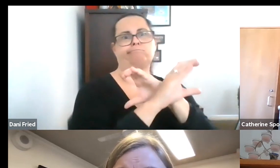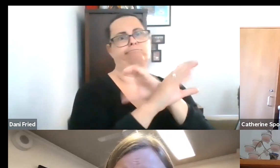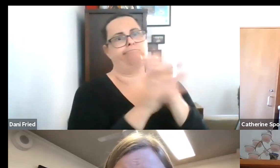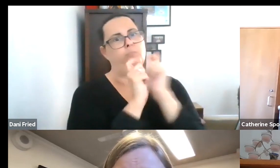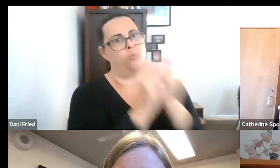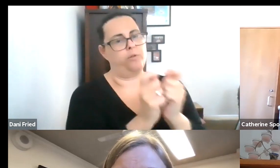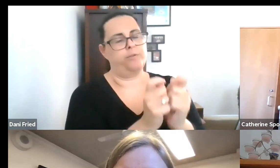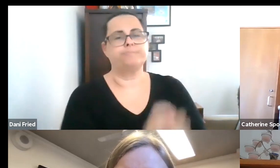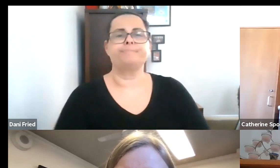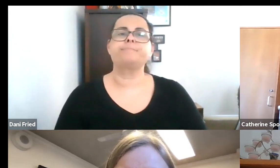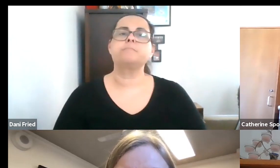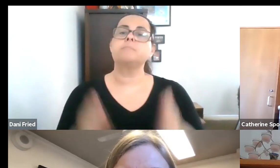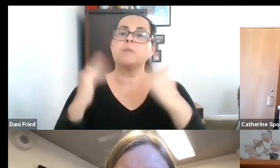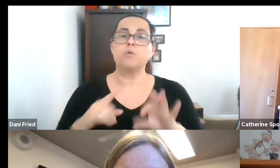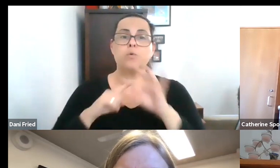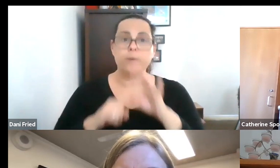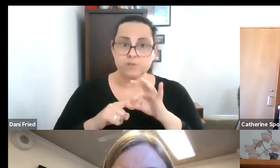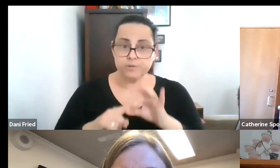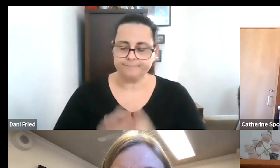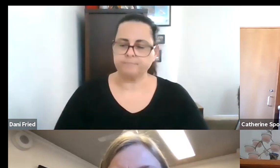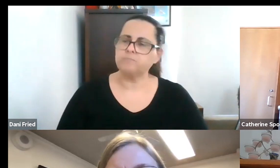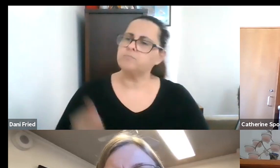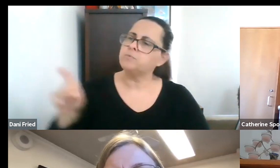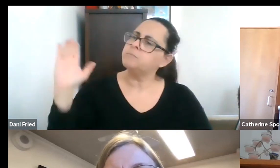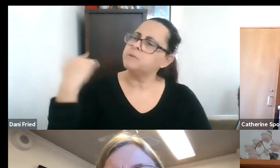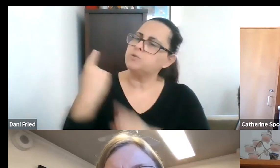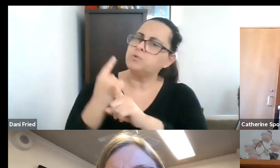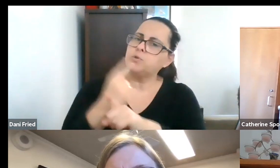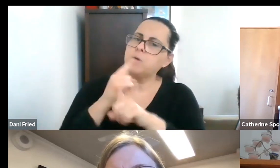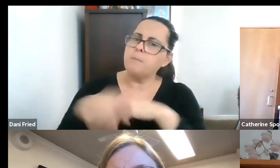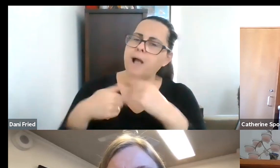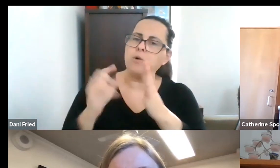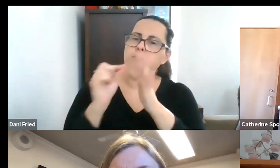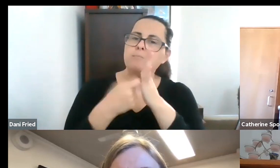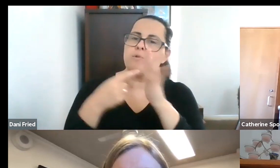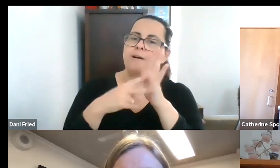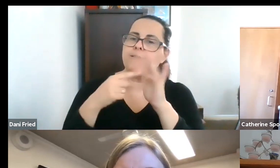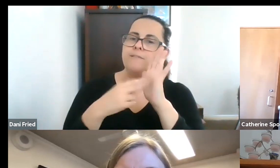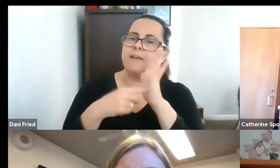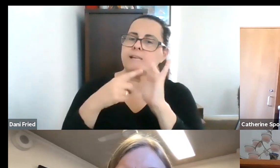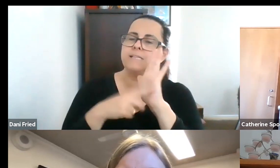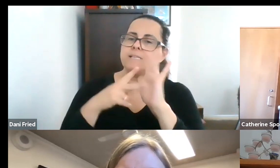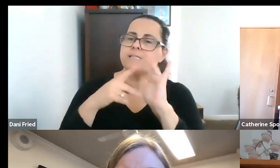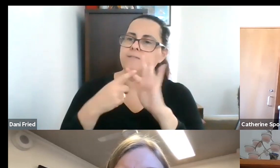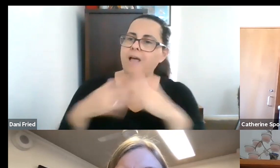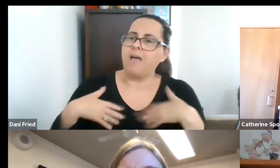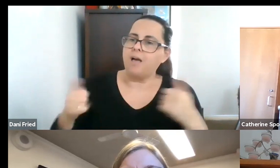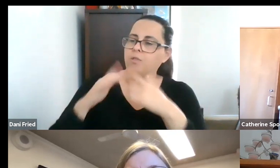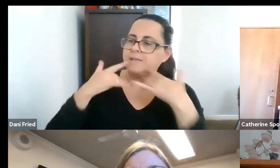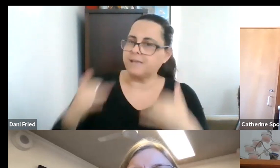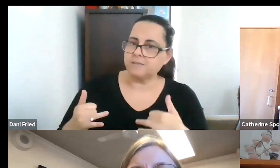We have another question here. You mentioned MHS doing preventative health assessments. Do GPs